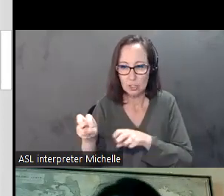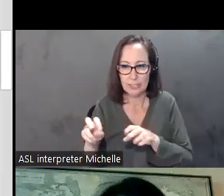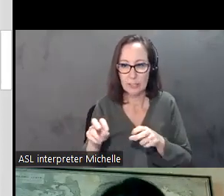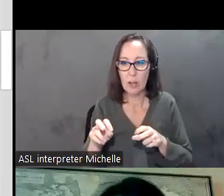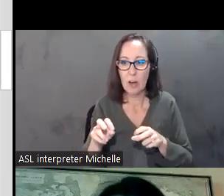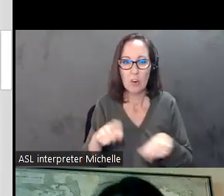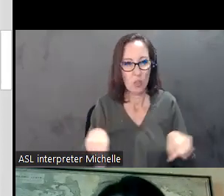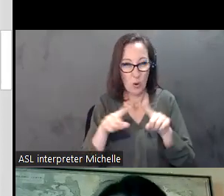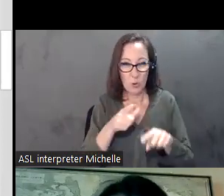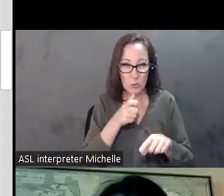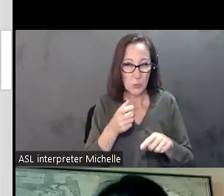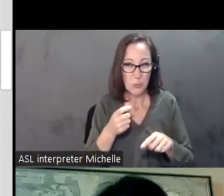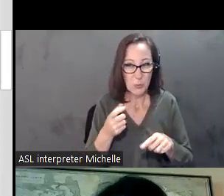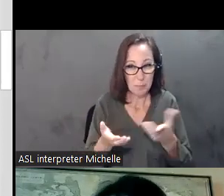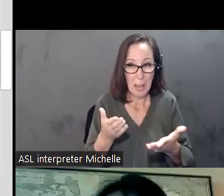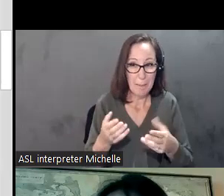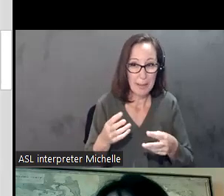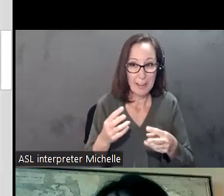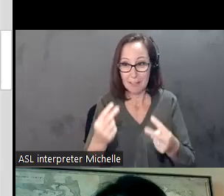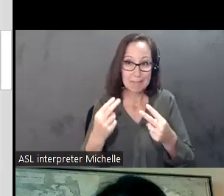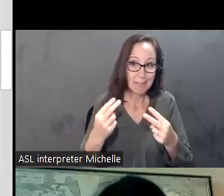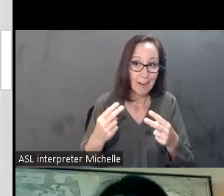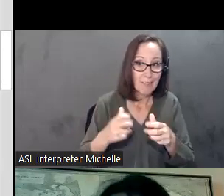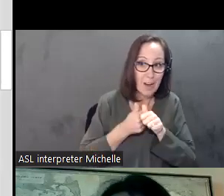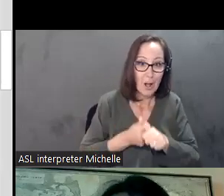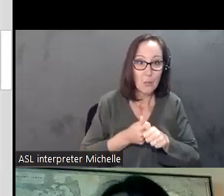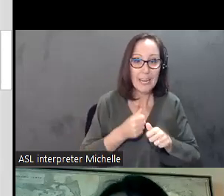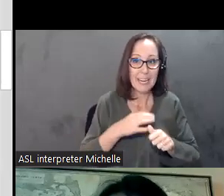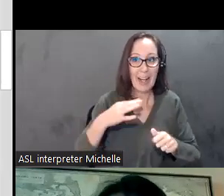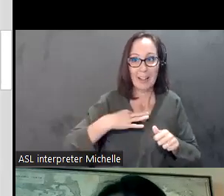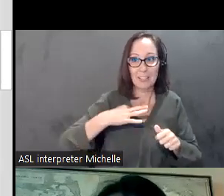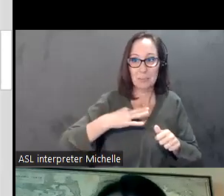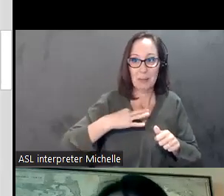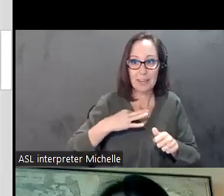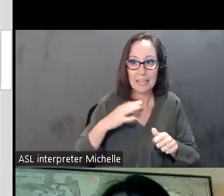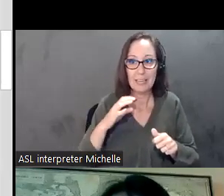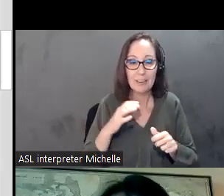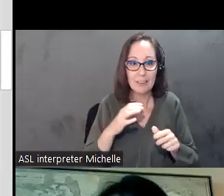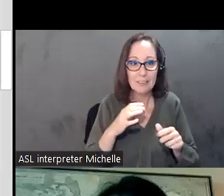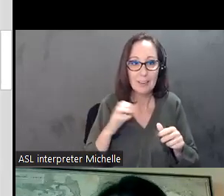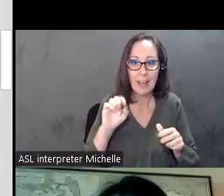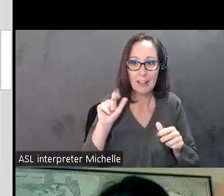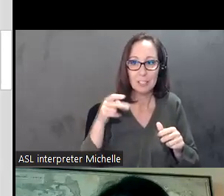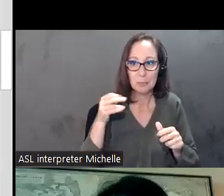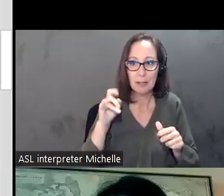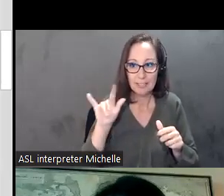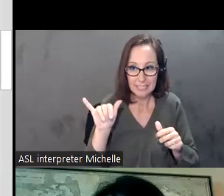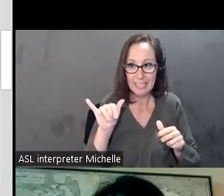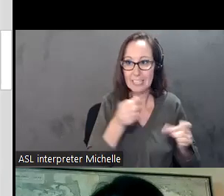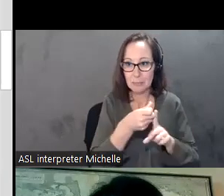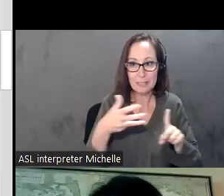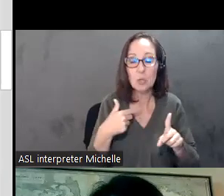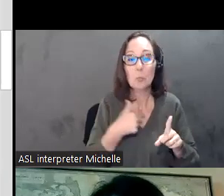kind of following our expansions, eligibility expansions, we have actually done it in segments.